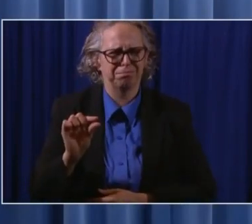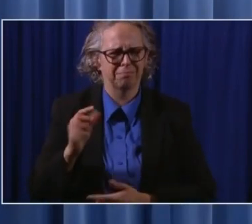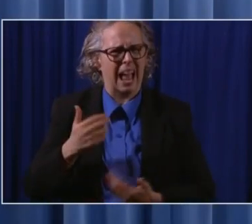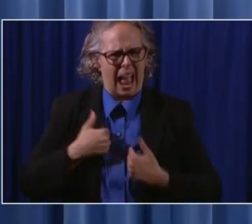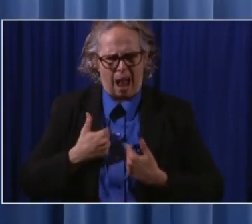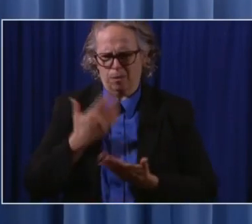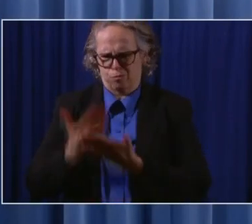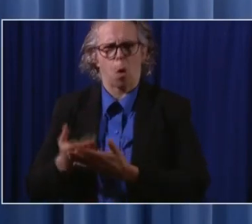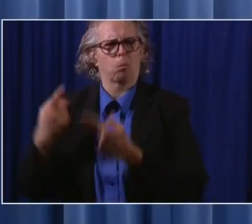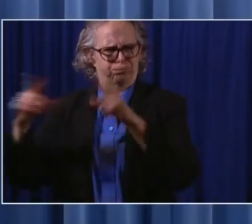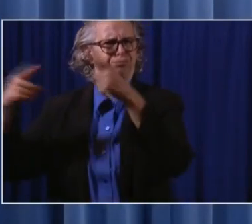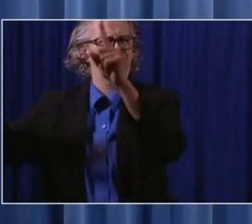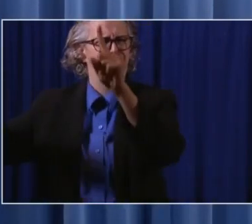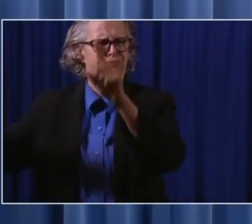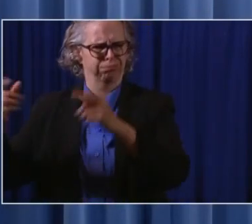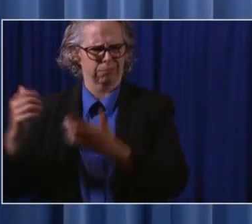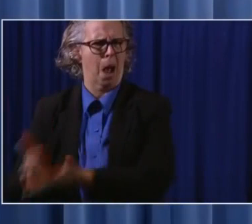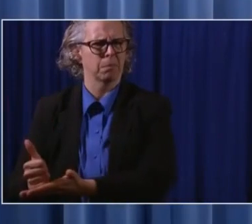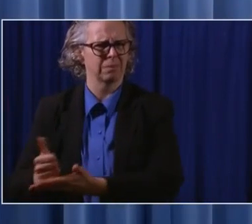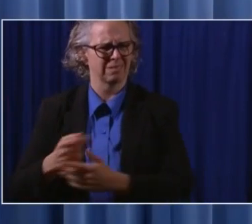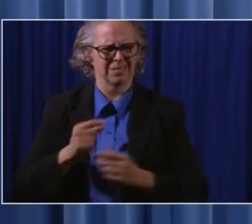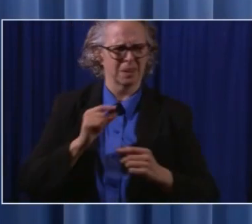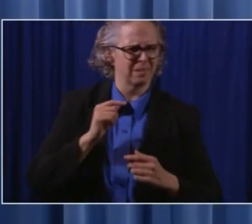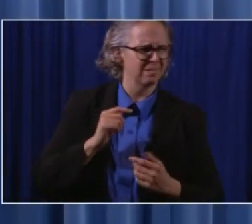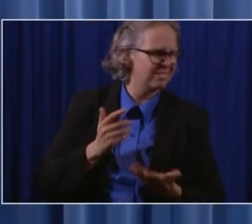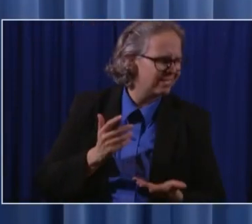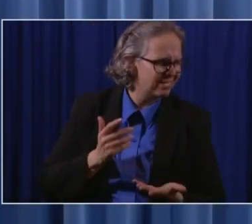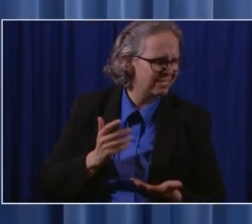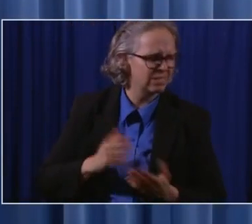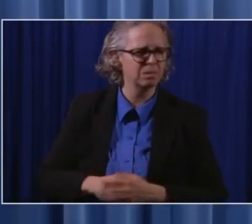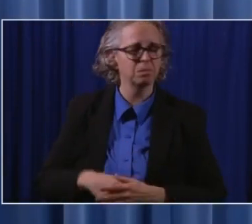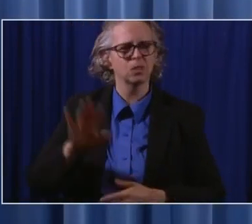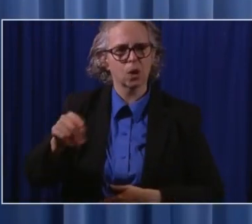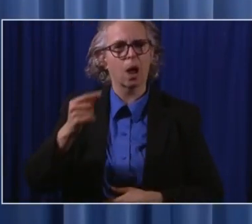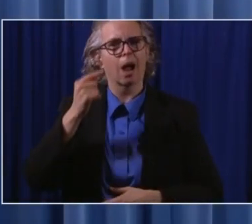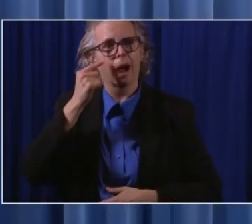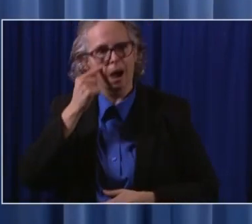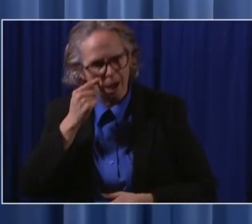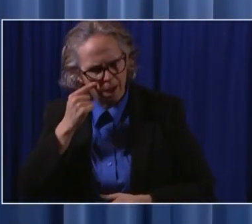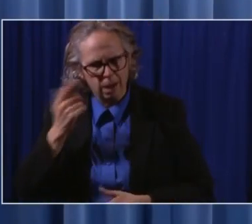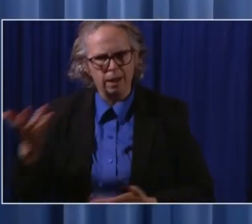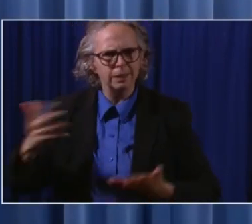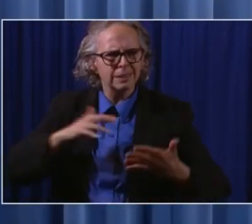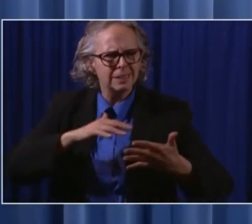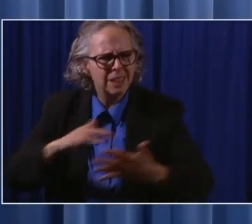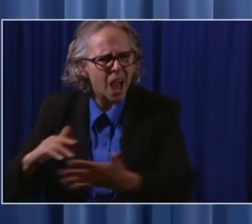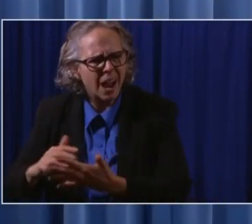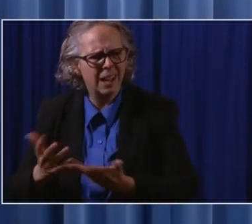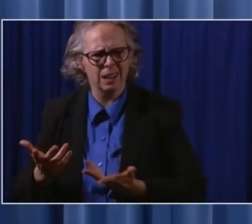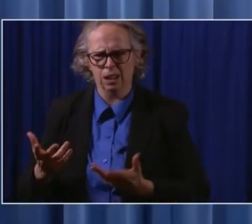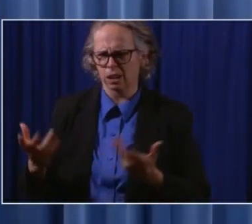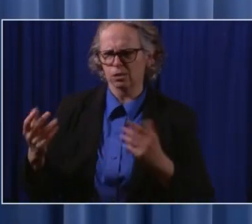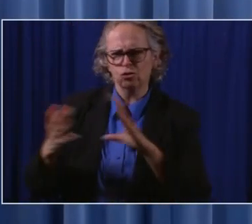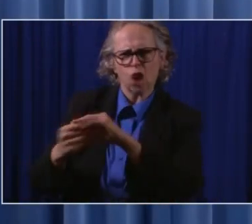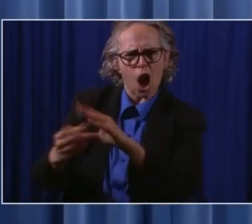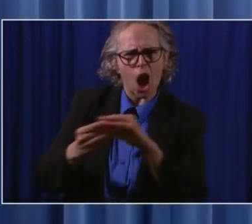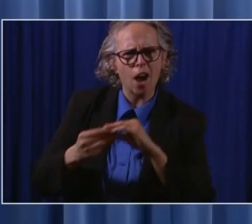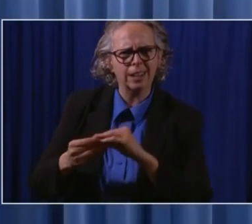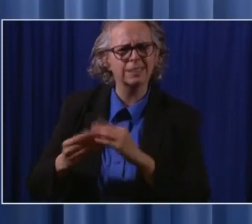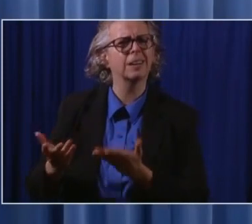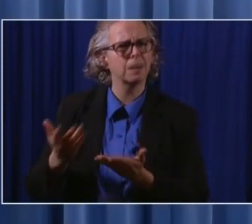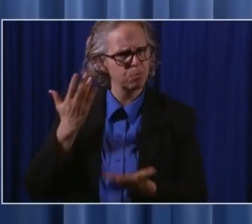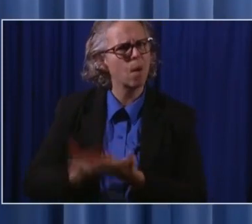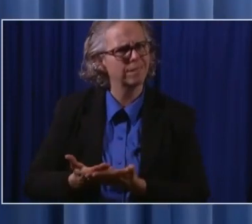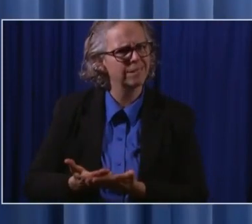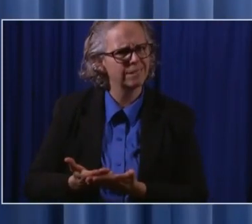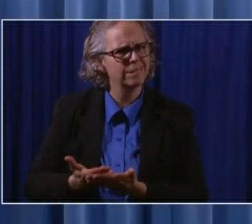looking at stories that have been written, you have seen some studies that have been done. I'm not going to stand here and defend this drug because I